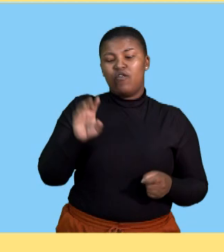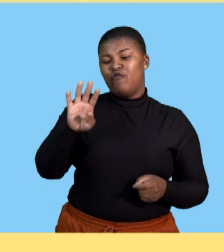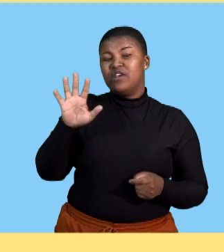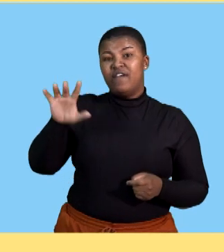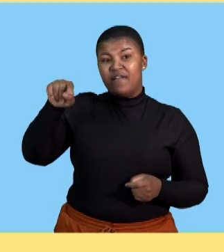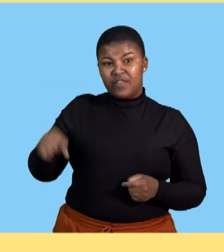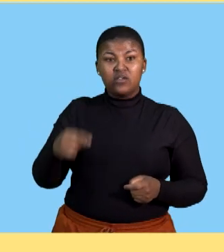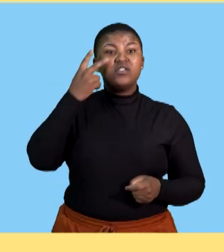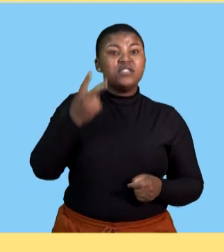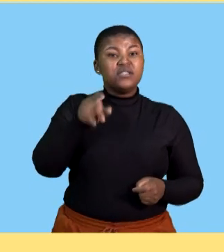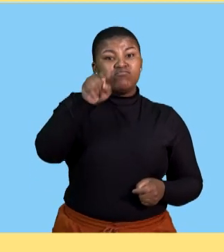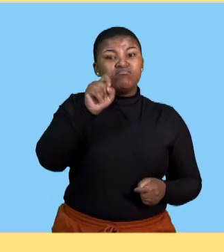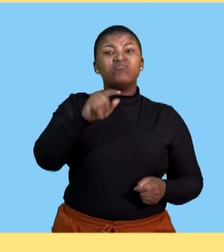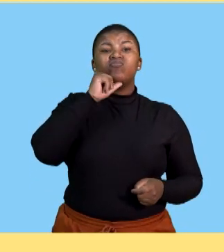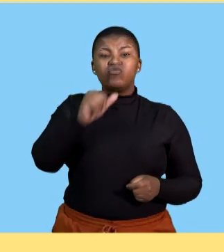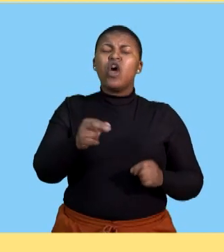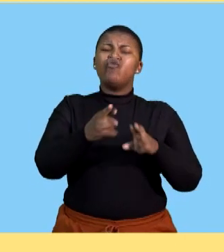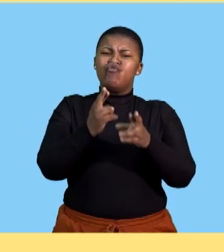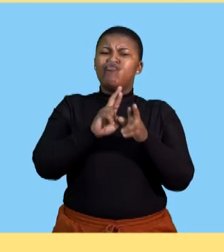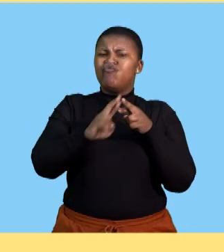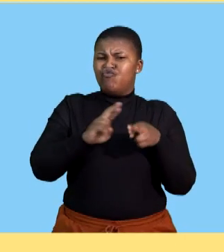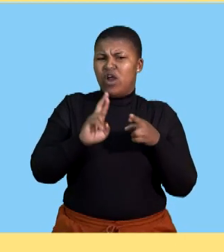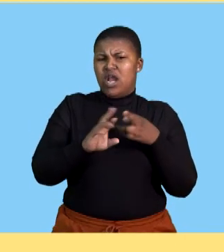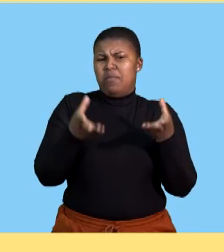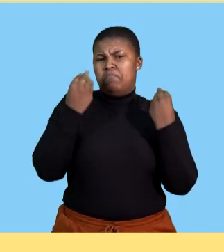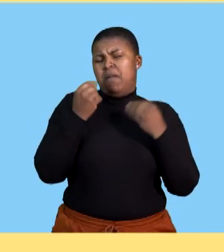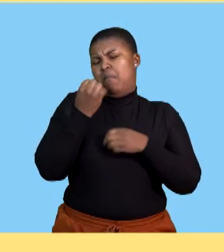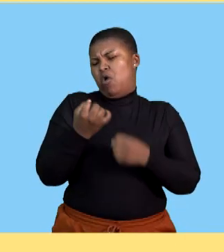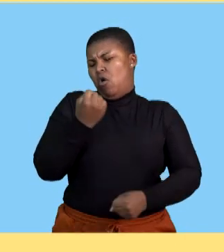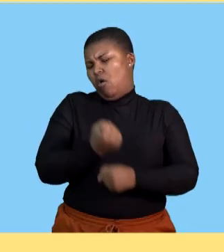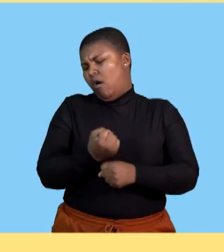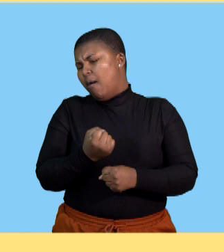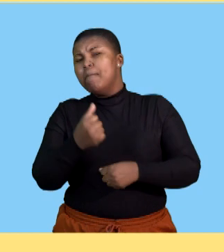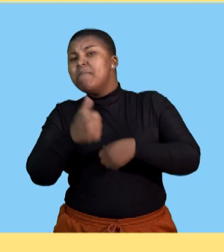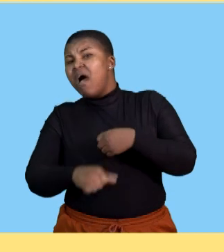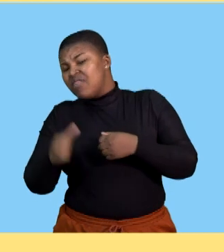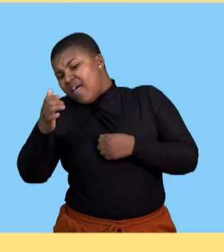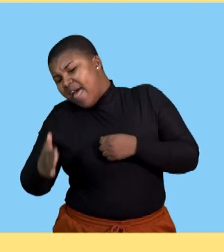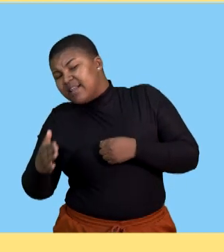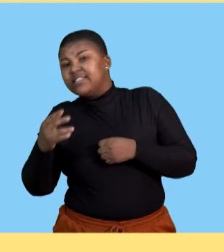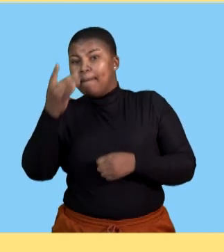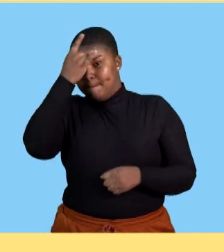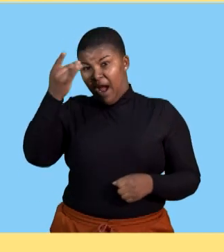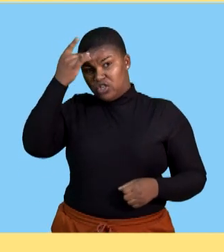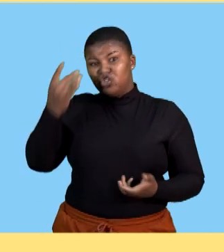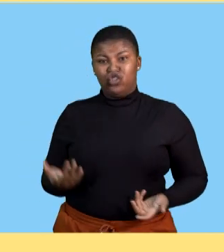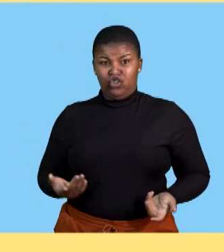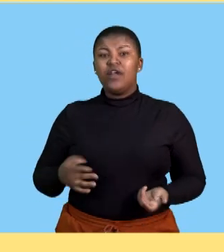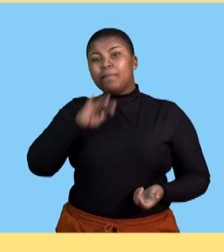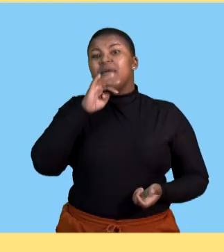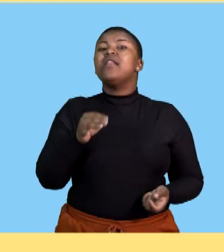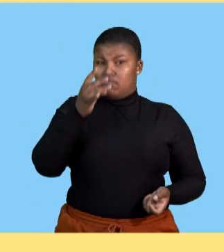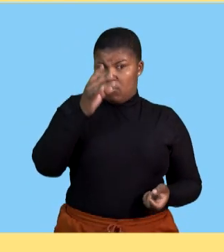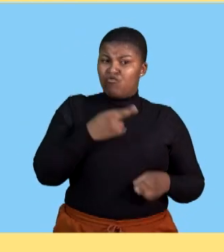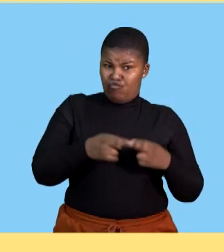reads, rent has been received up to the end of March. We have